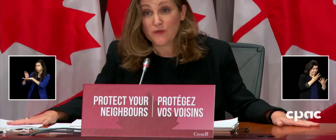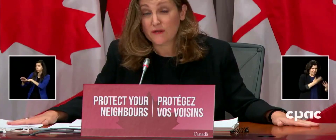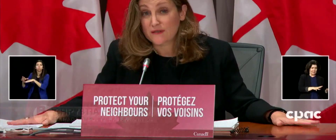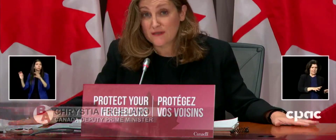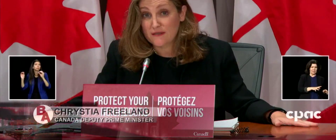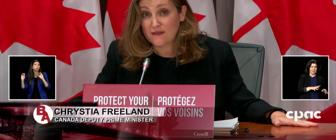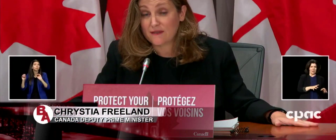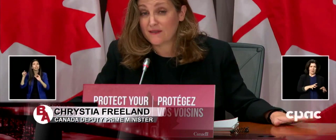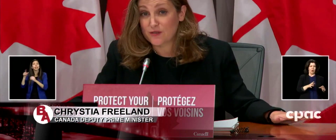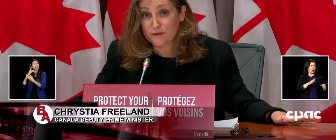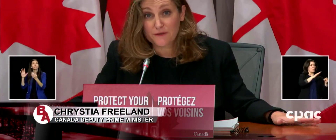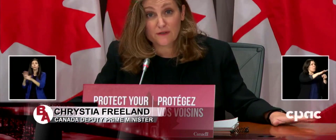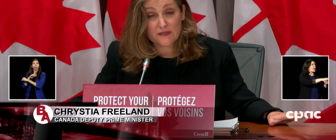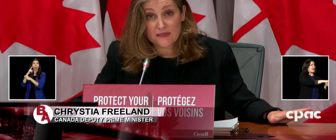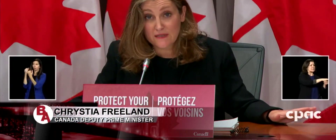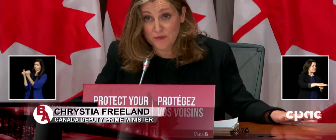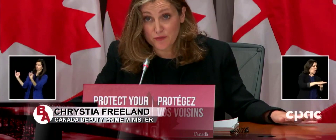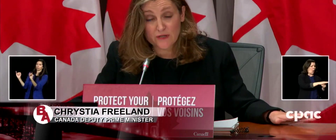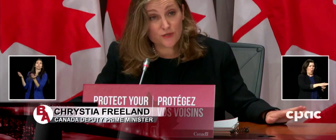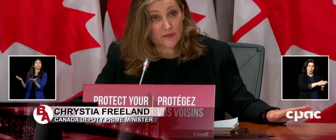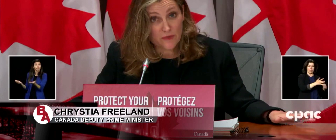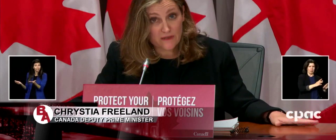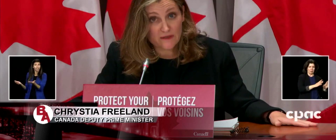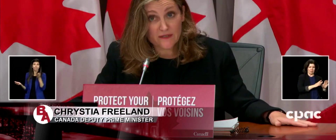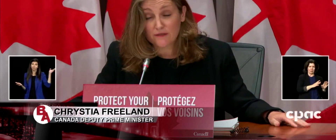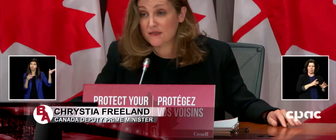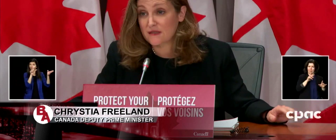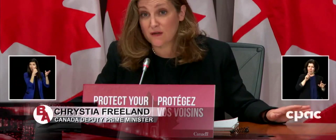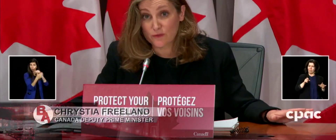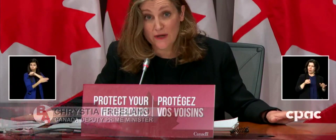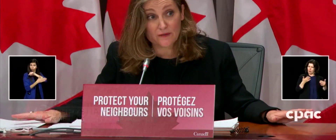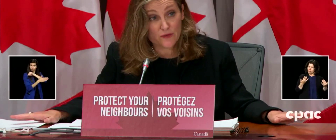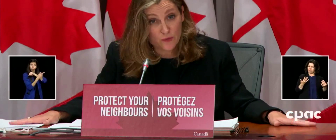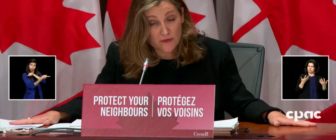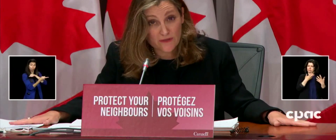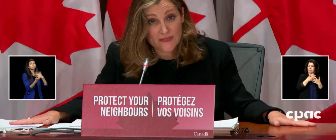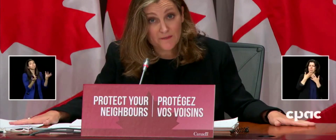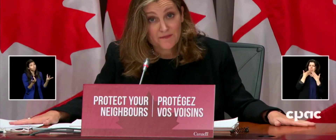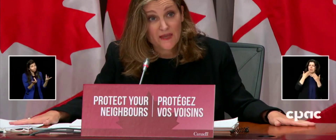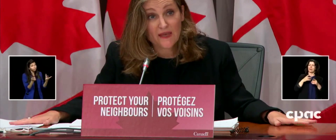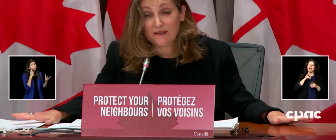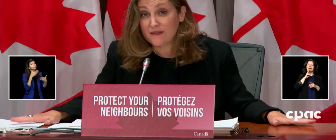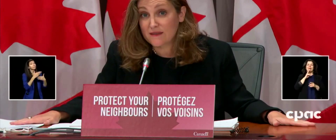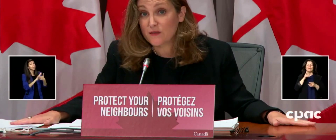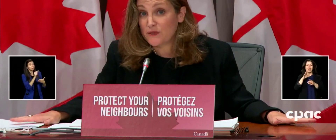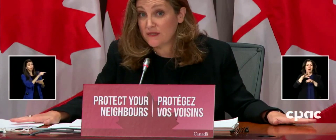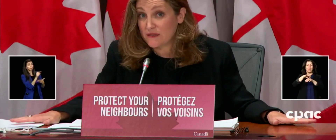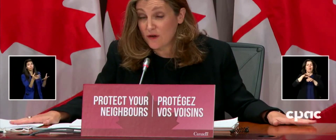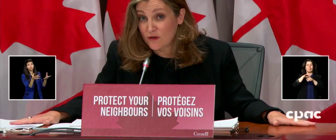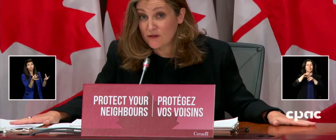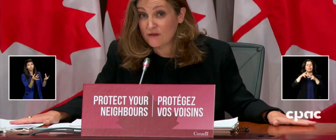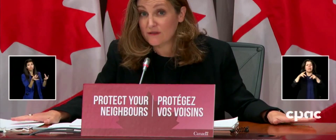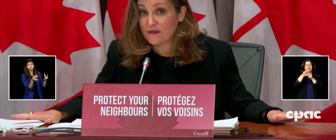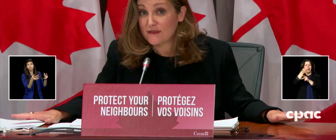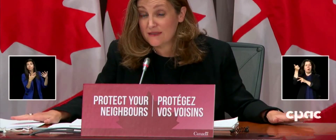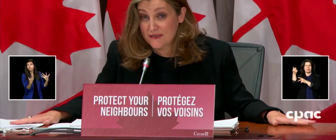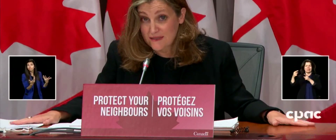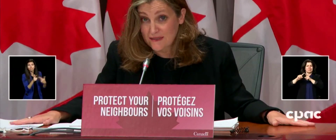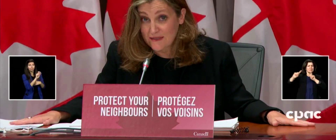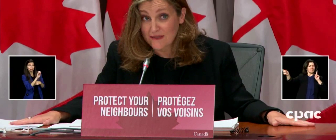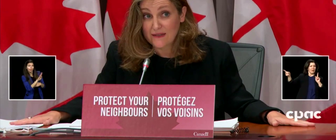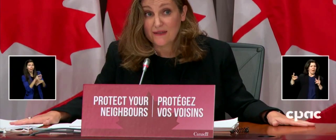done. We are seeing interference and pressure on regulators around the world, and I think we can all